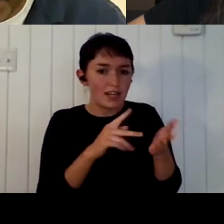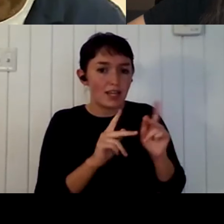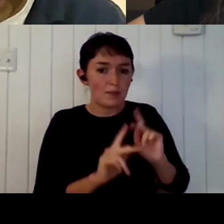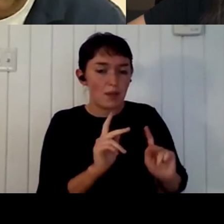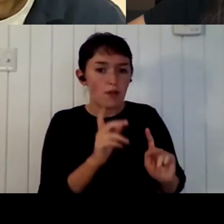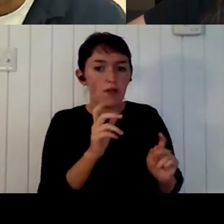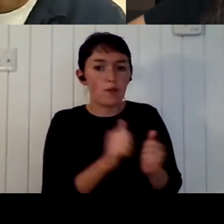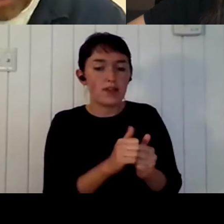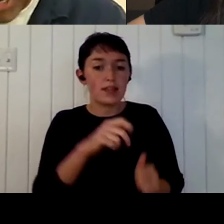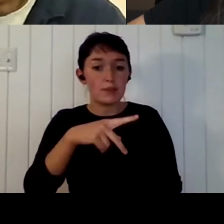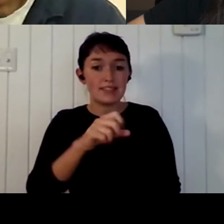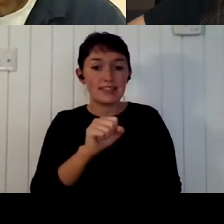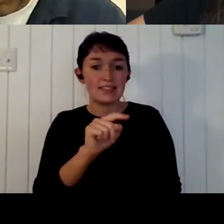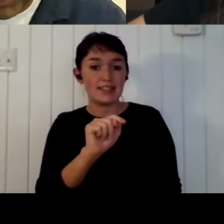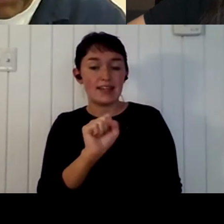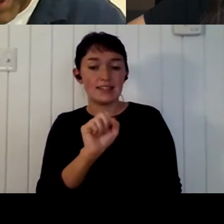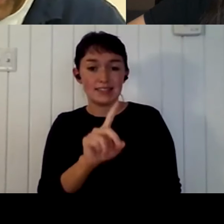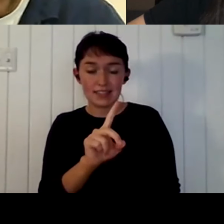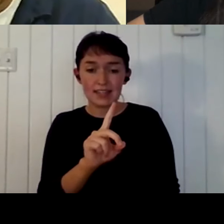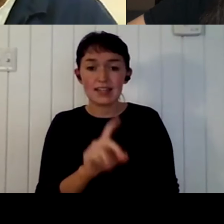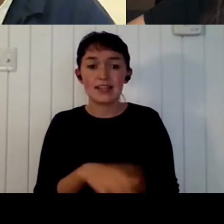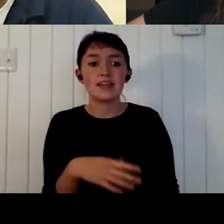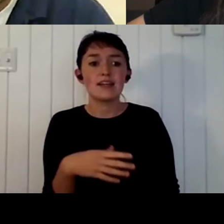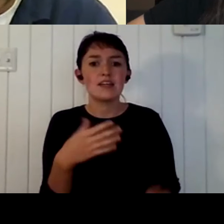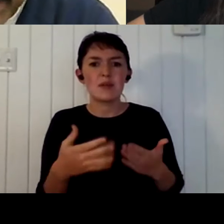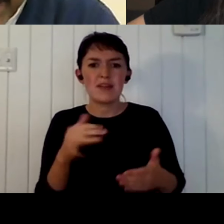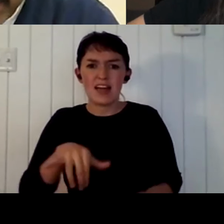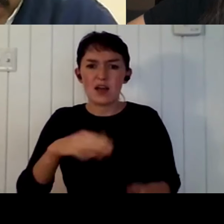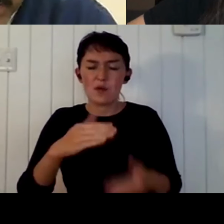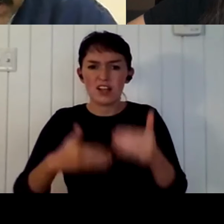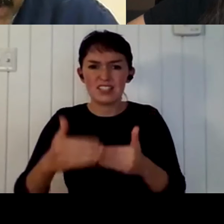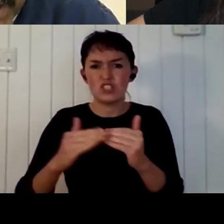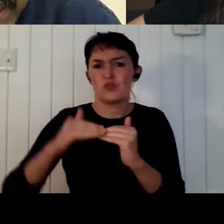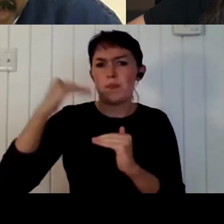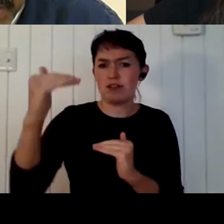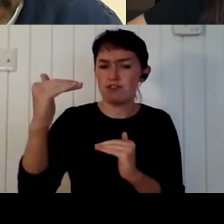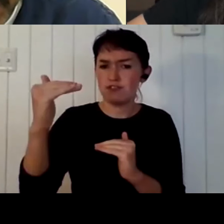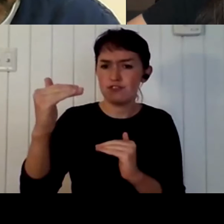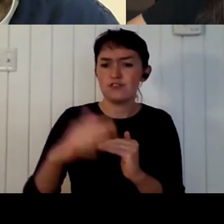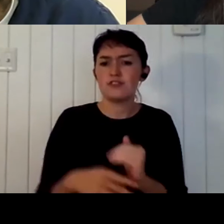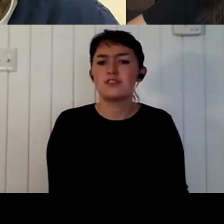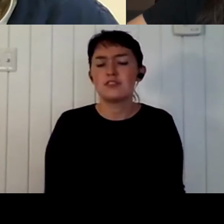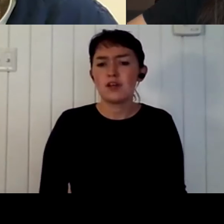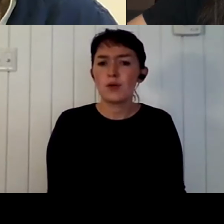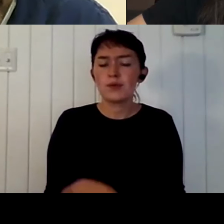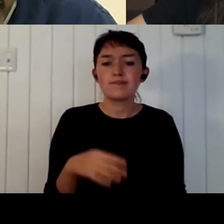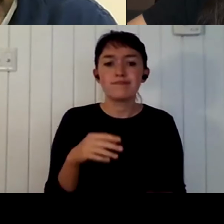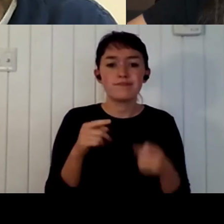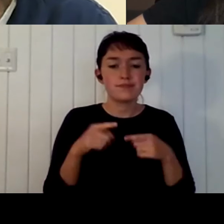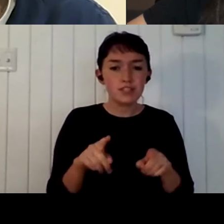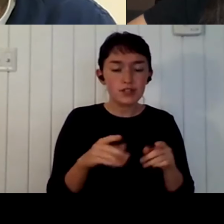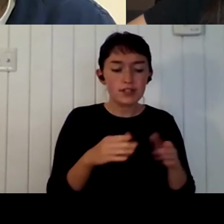far, right? Like the knob got turned up too high, and there's sort of states during sleep, I think particularly during